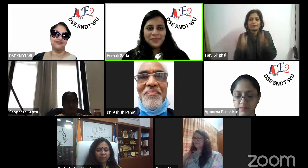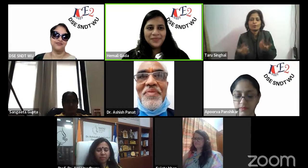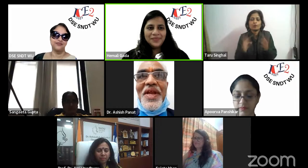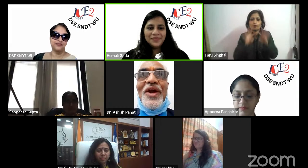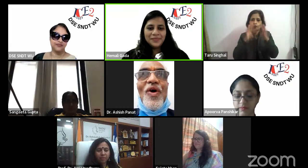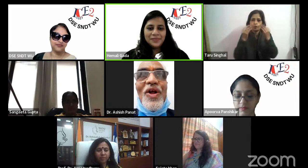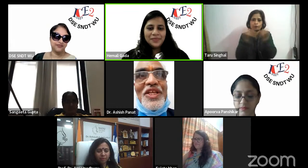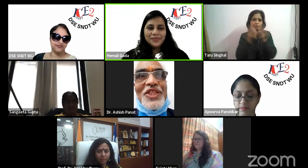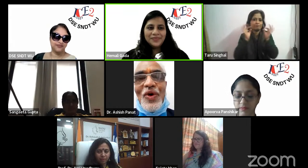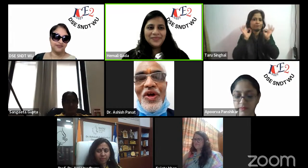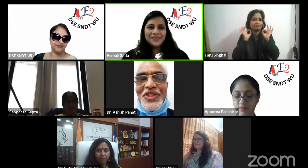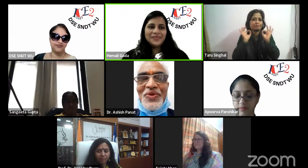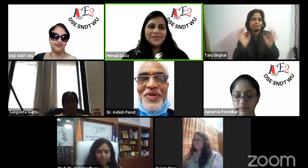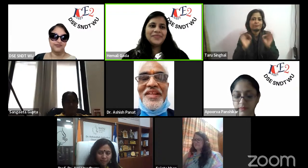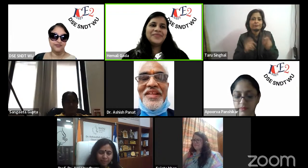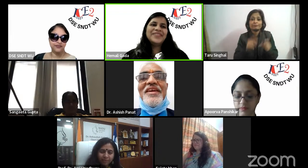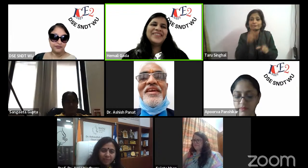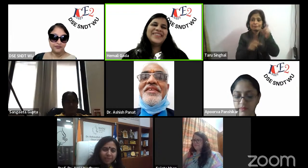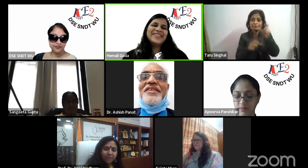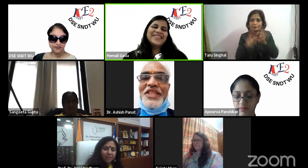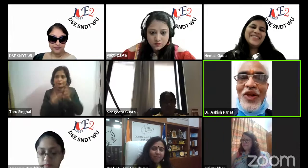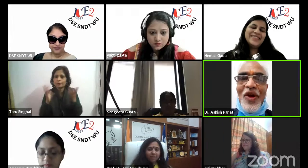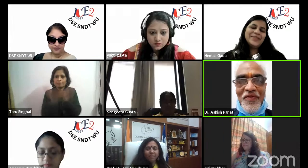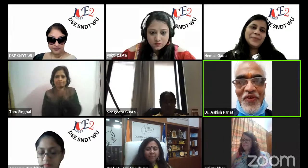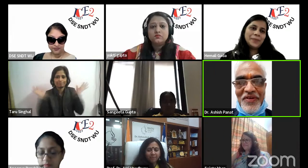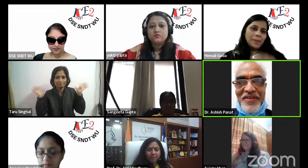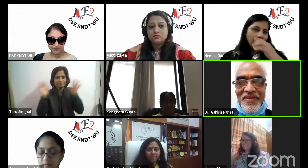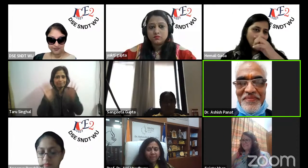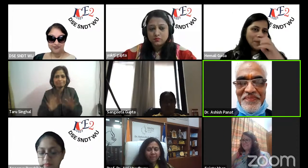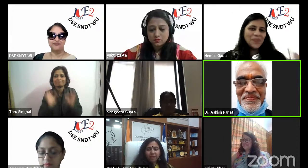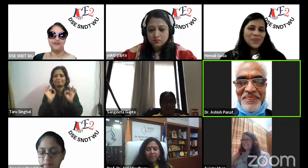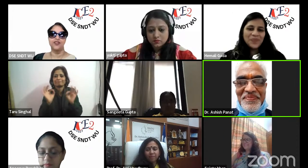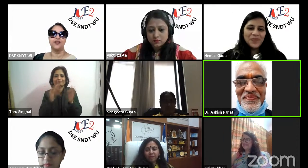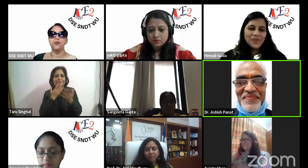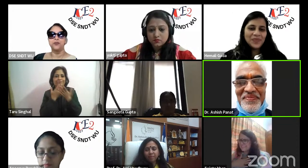conference, bringing all these scholars together. And thanks a lot for it.